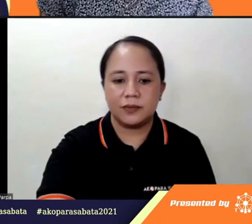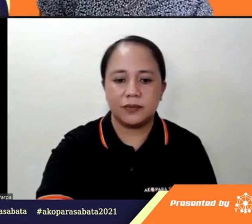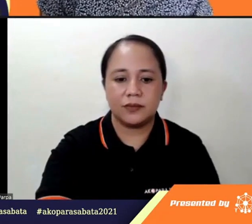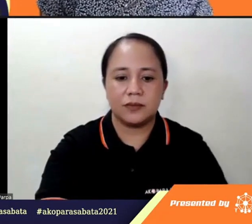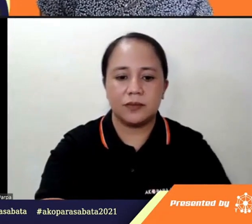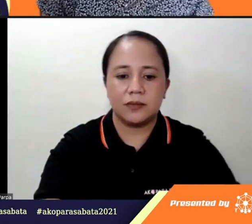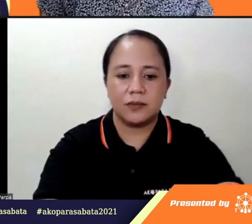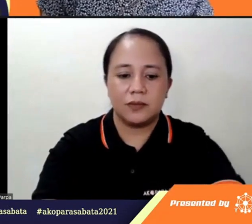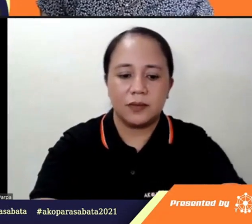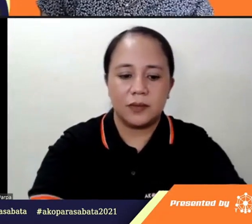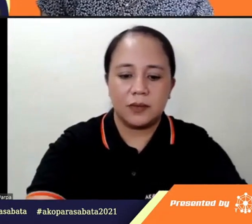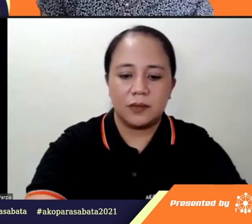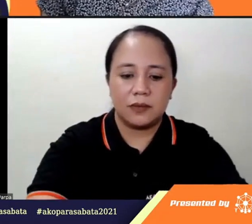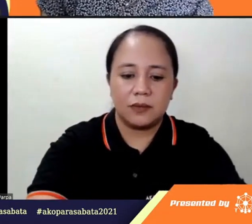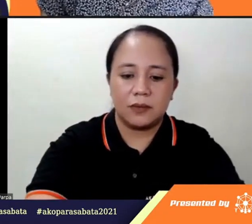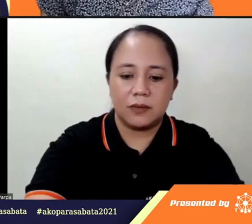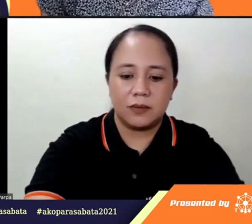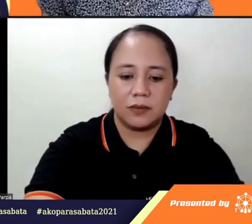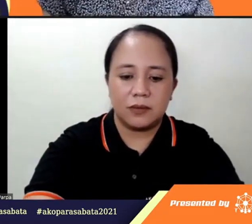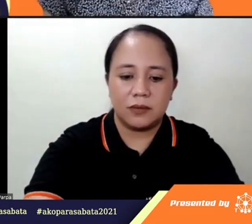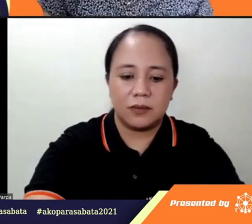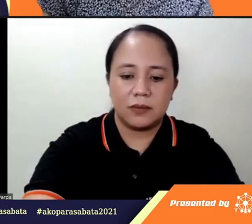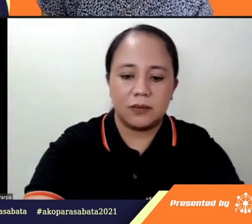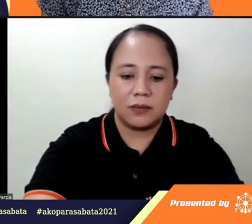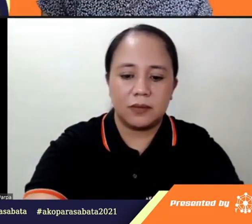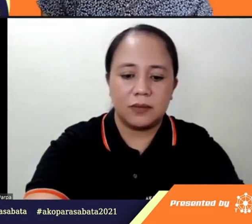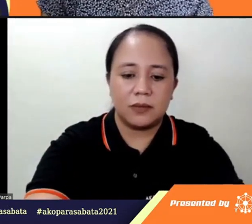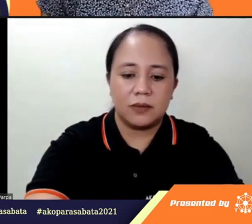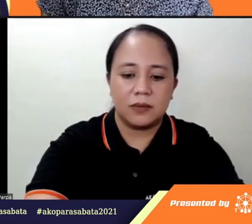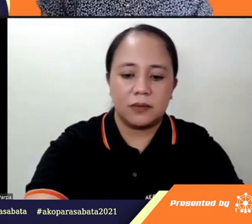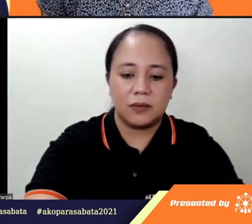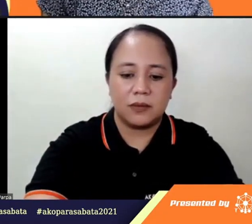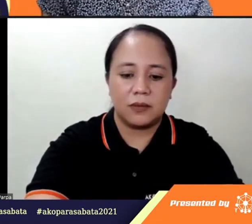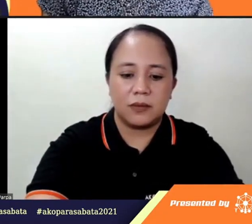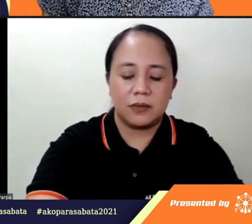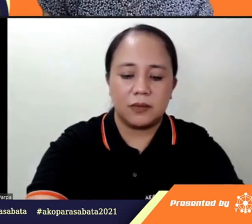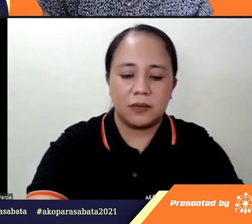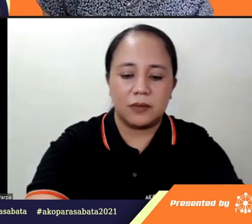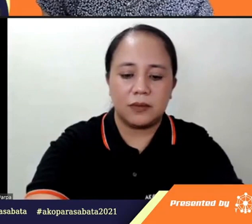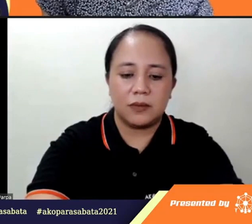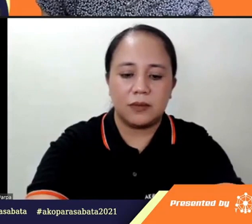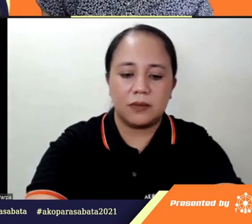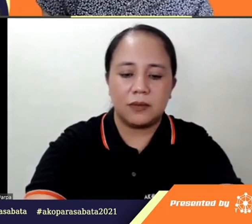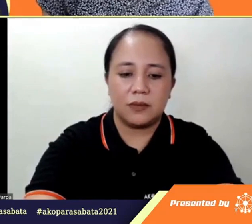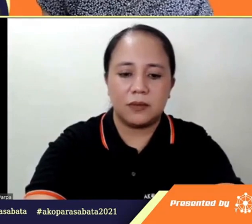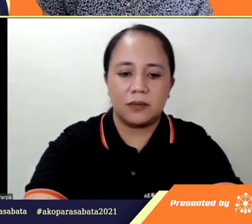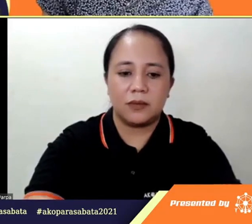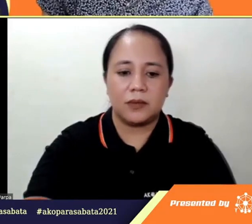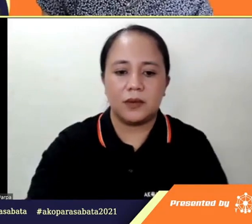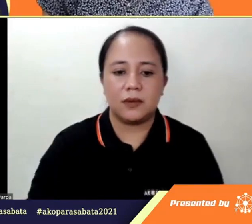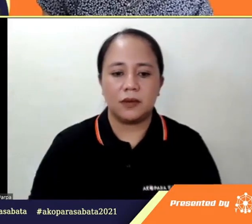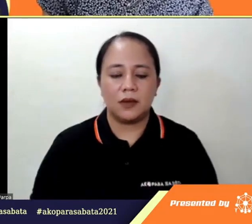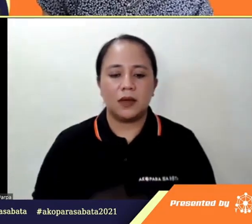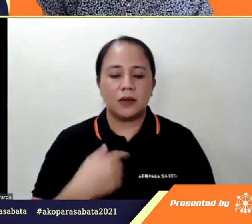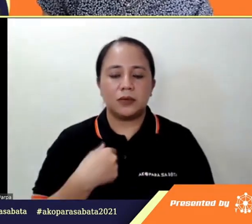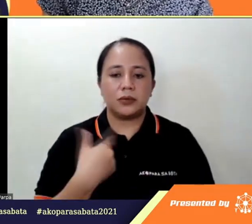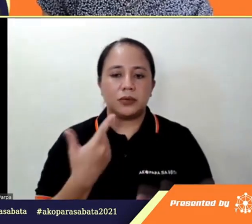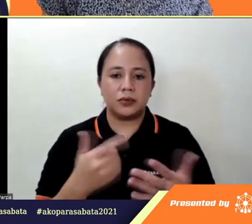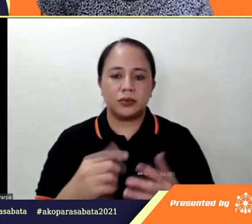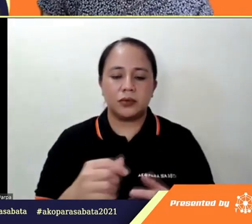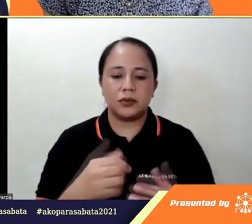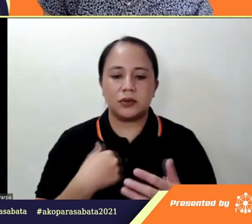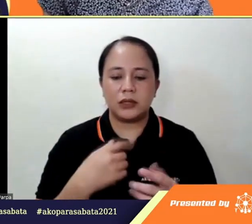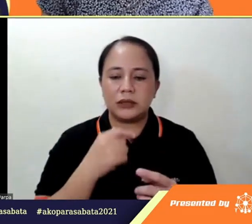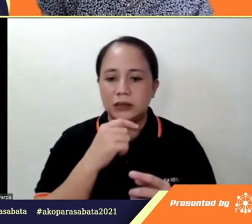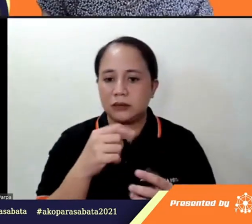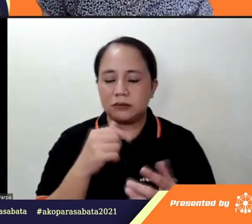ng trauma-informed care, is that when you see a behavior na hindi ka nais-nais